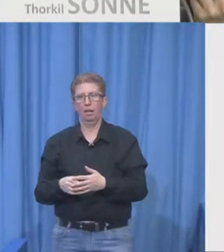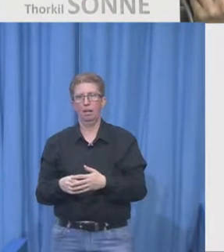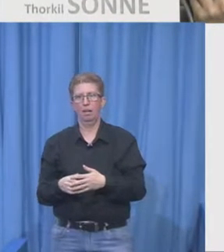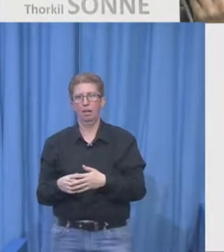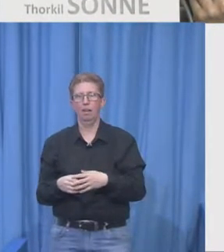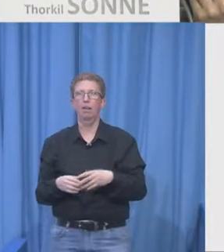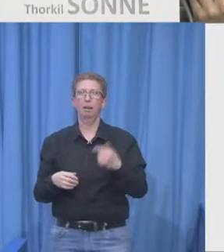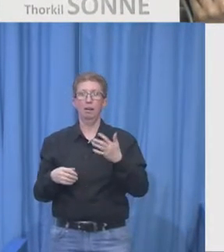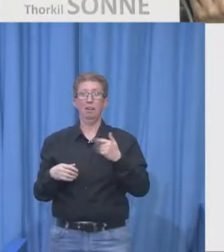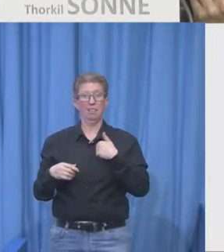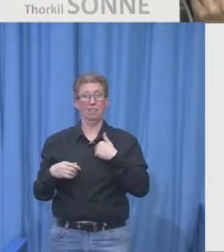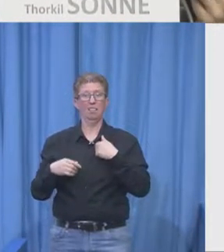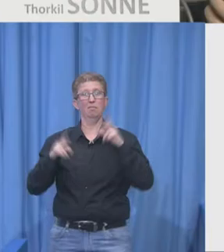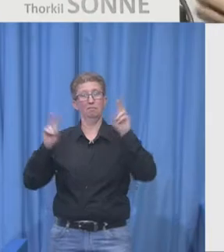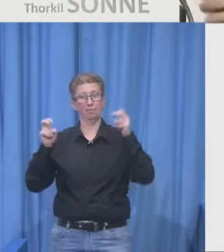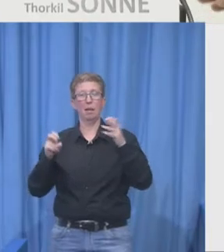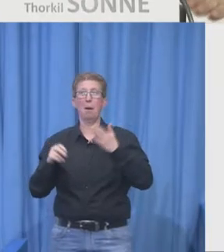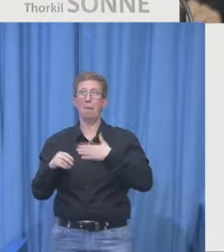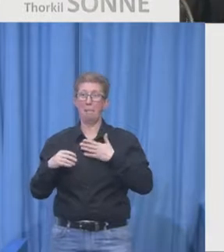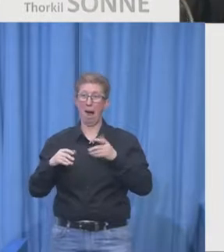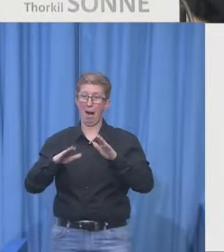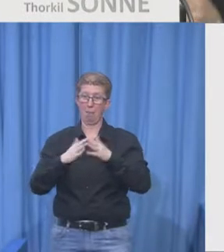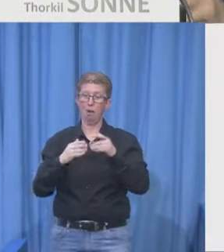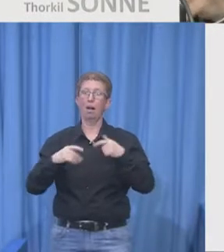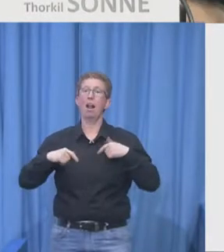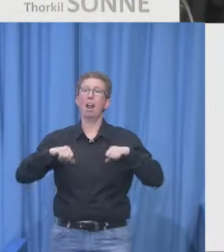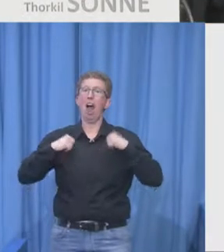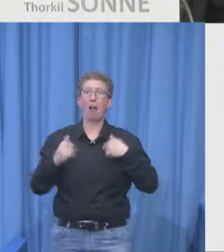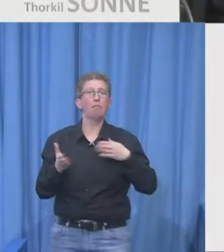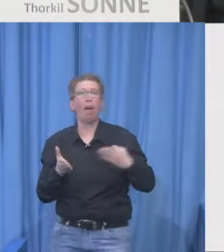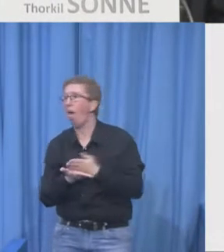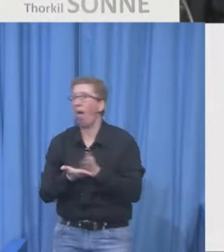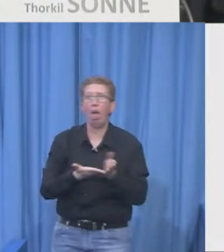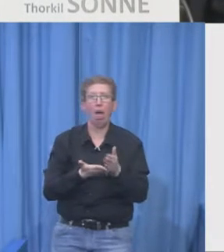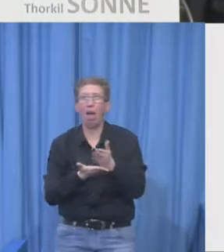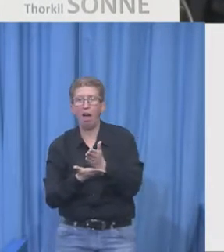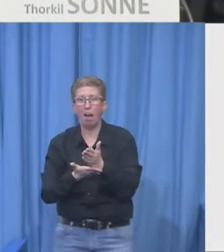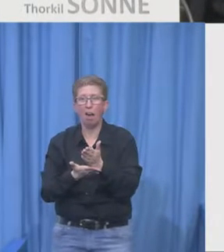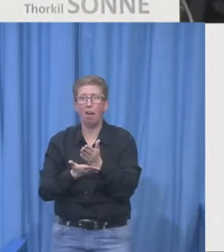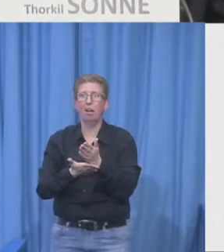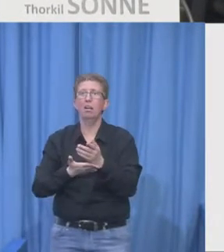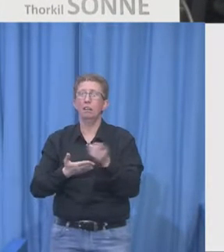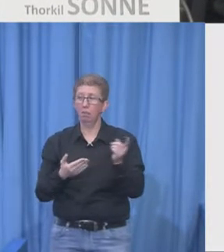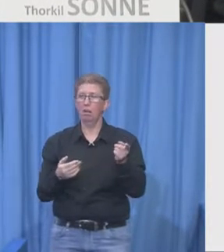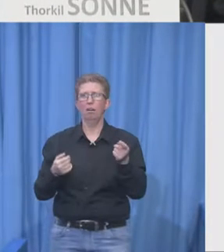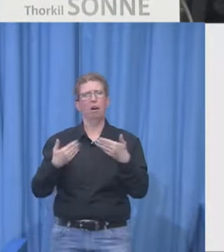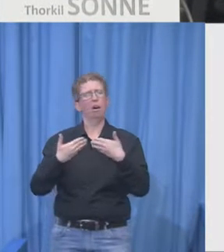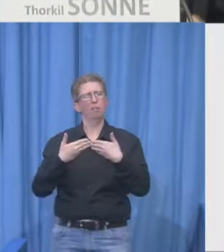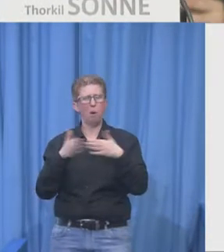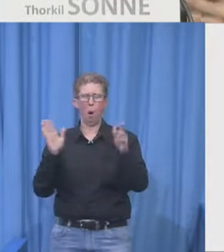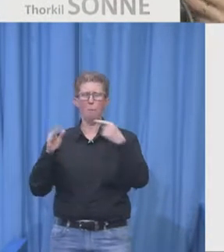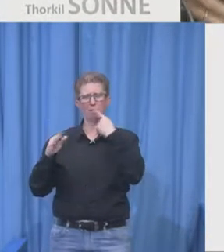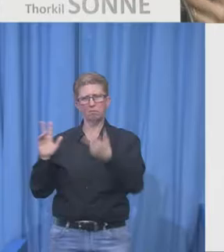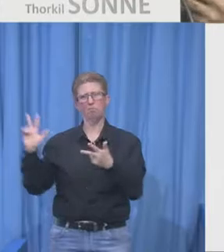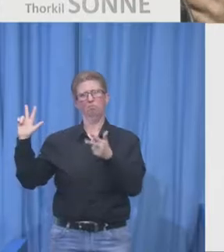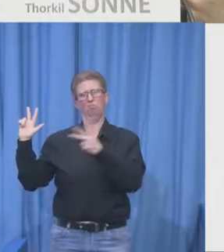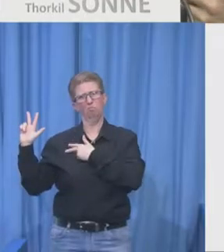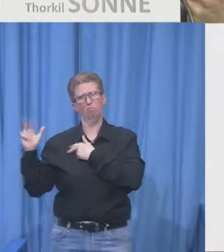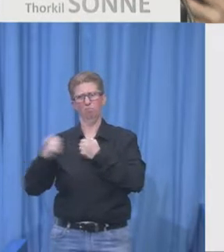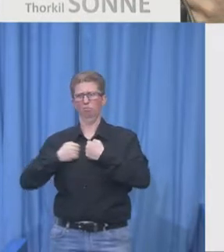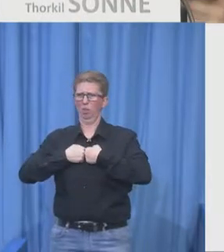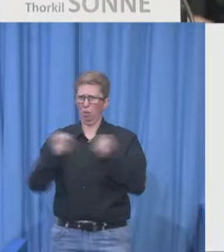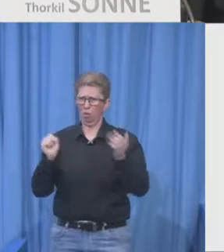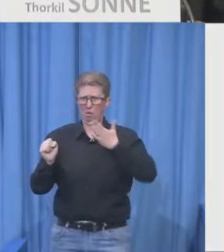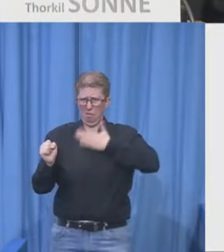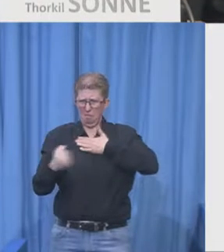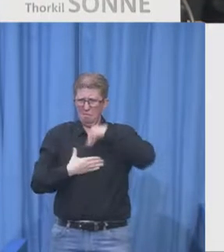are honest, they are straightforward, they are without filters. You get what you see, you get very loyal people, and many of